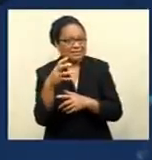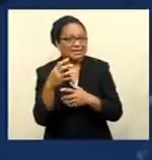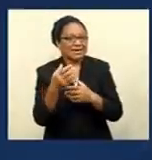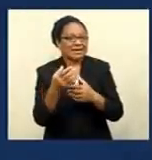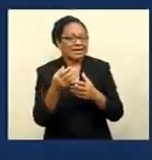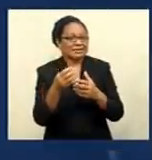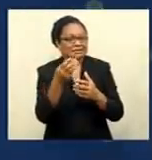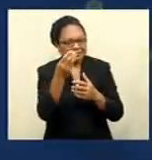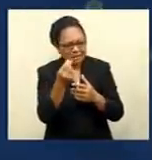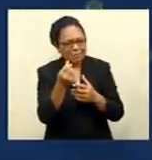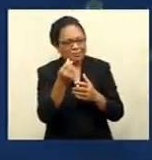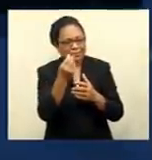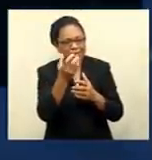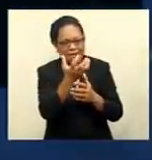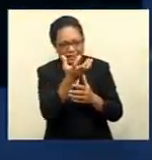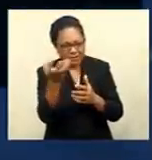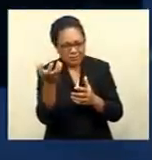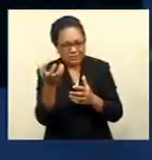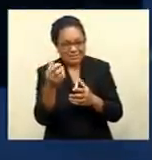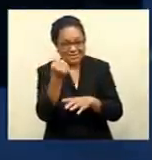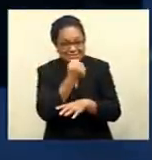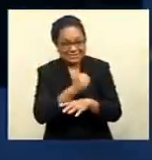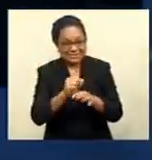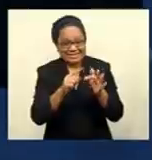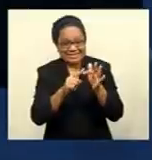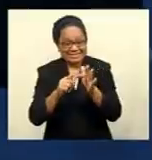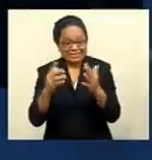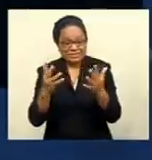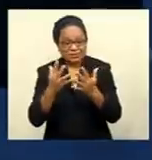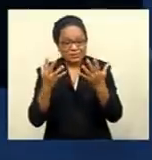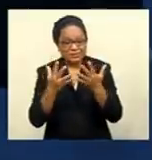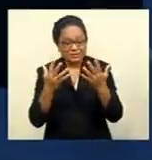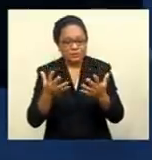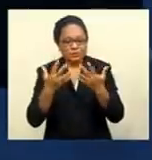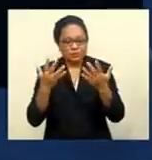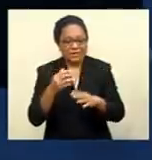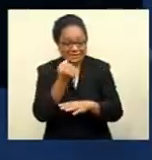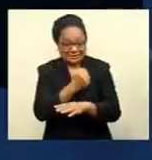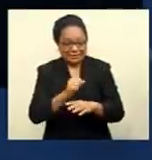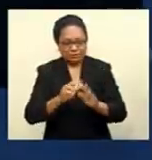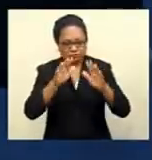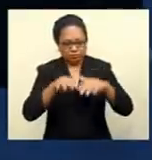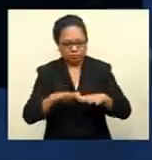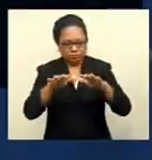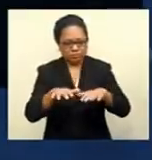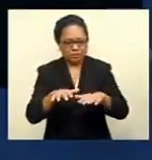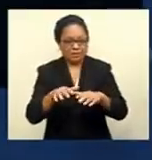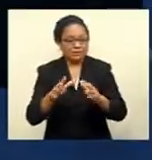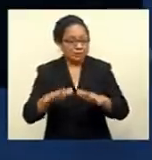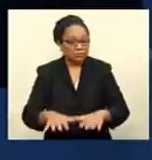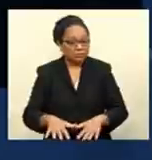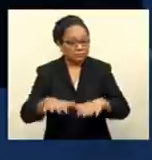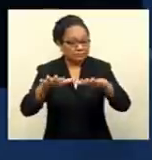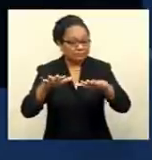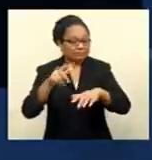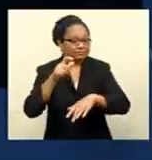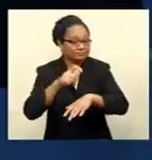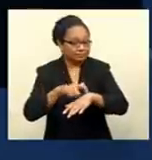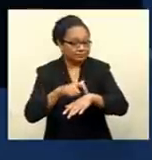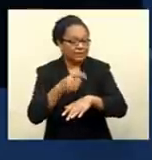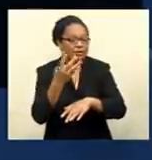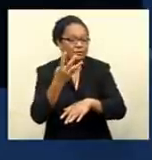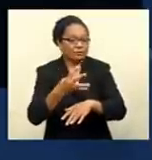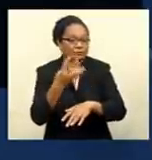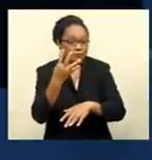low clouds. At sea, easterly winds 20 to 25 knots, rough seas. Turning to the tides, the next high tide is at